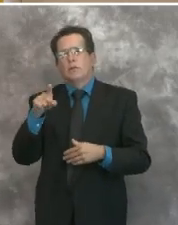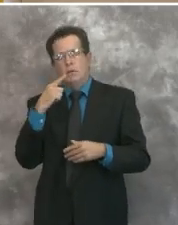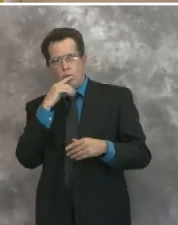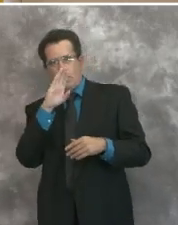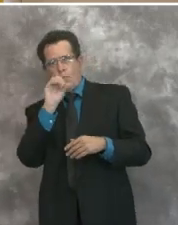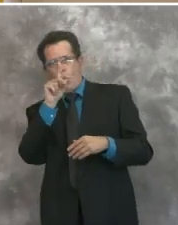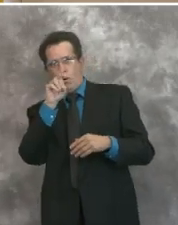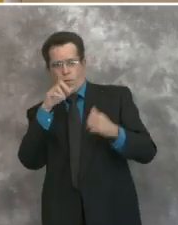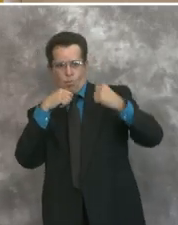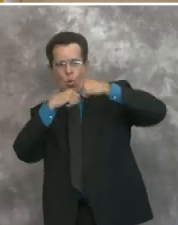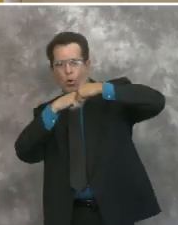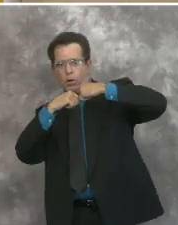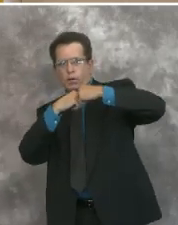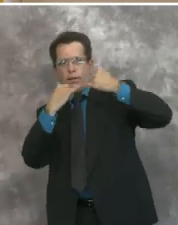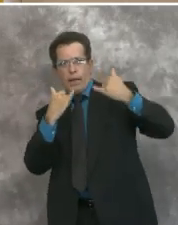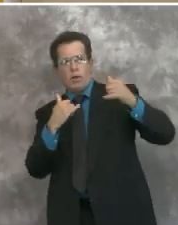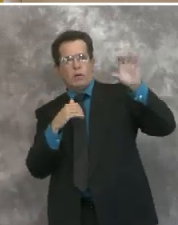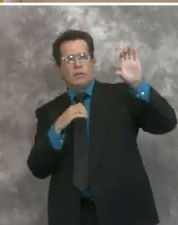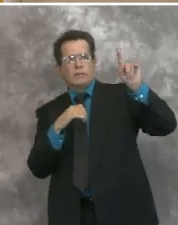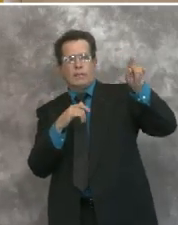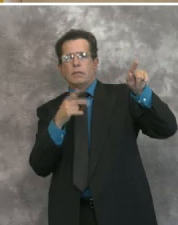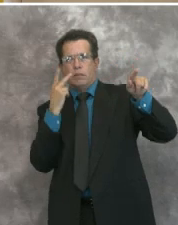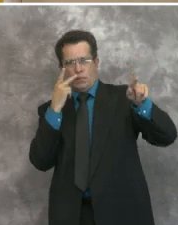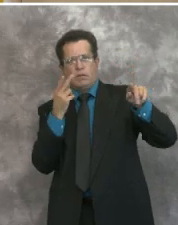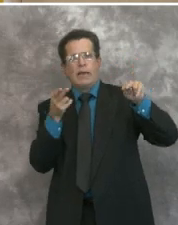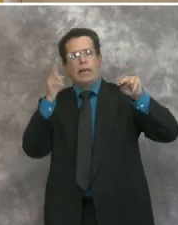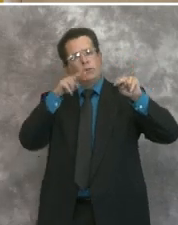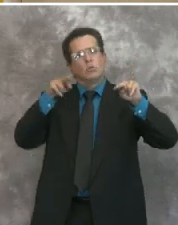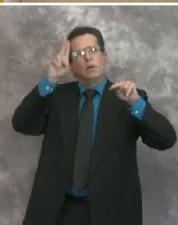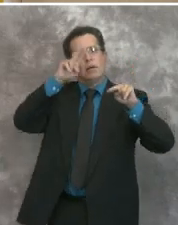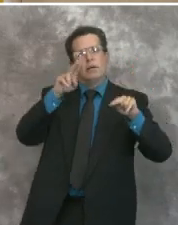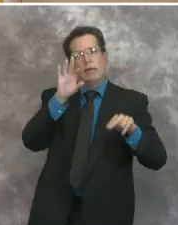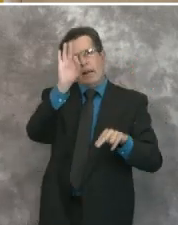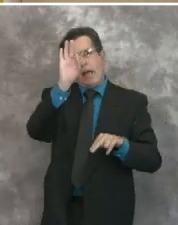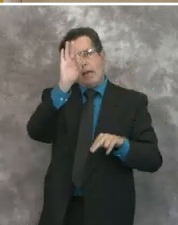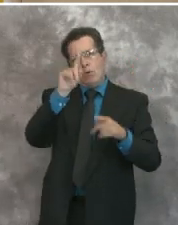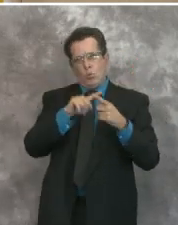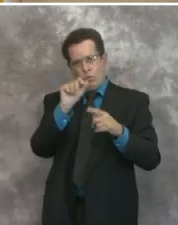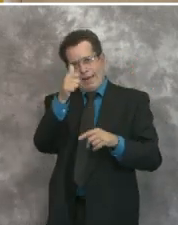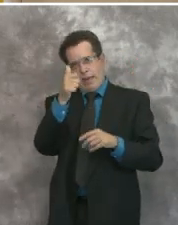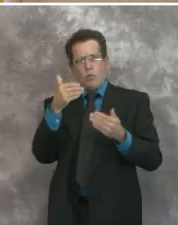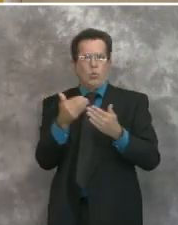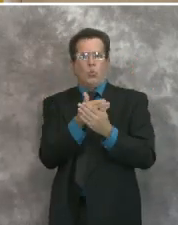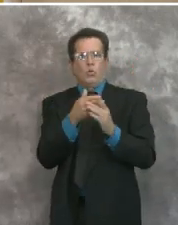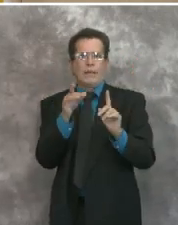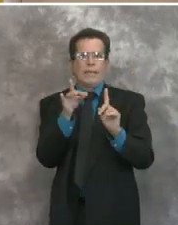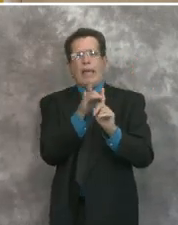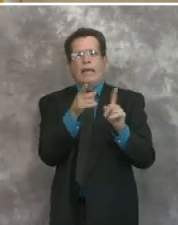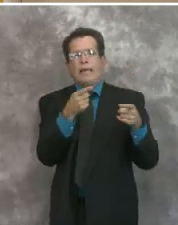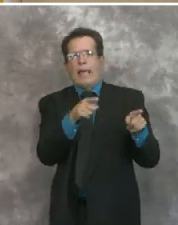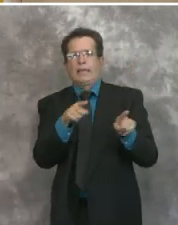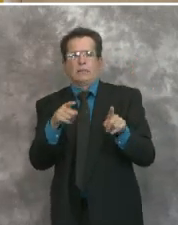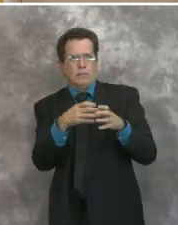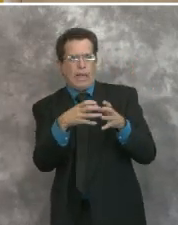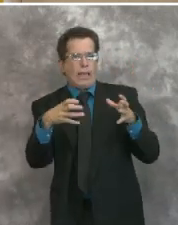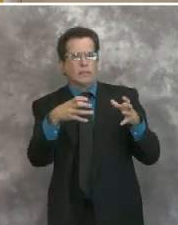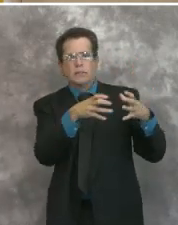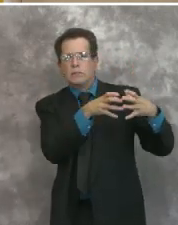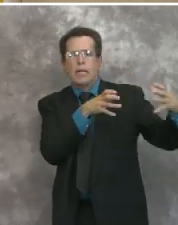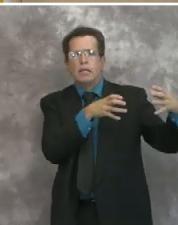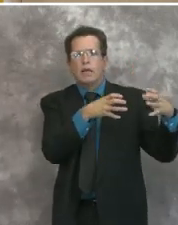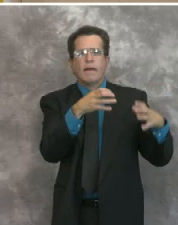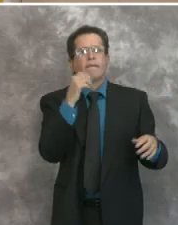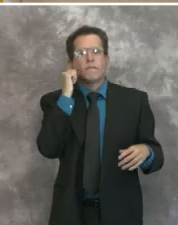Border cities are seeing an increasing rate of cases of 9 to 10 new cases a day. Do you know the reason for the rise of the cases